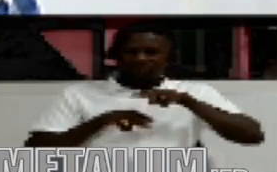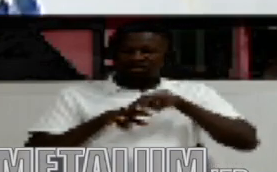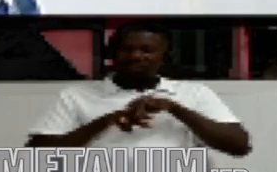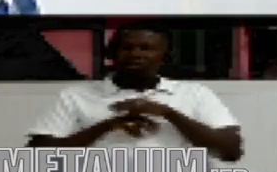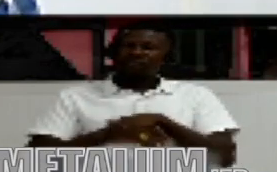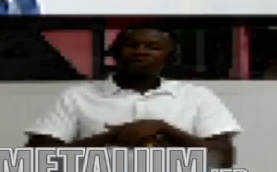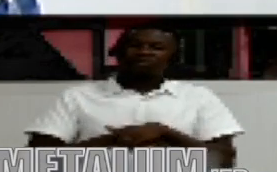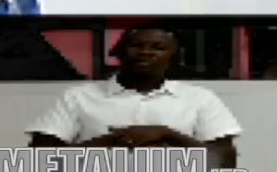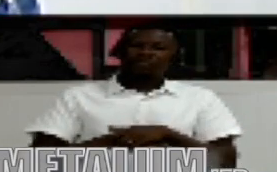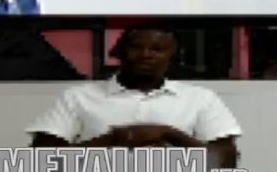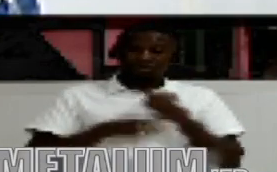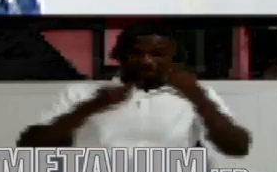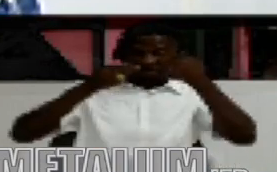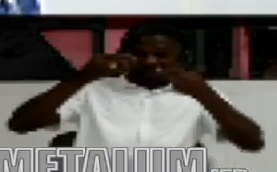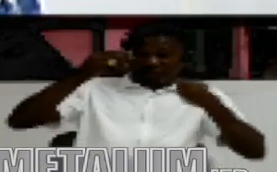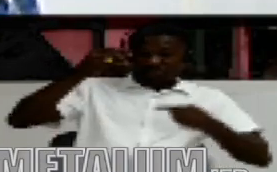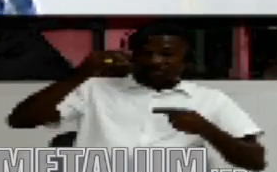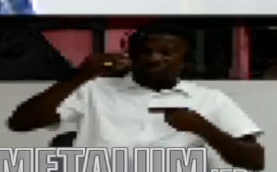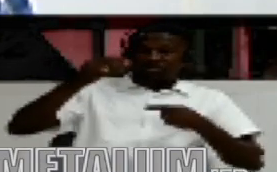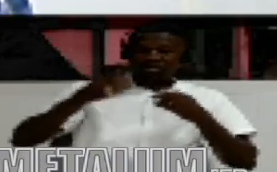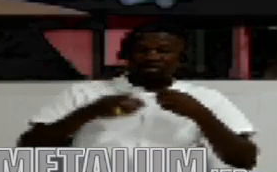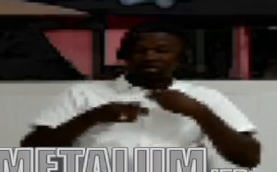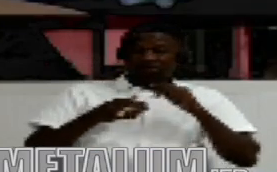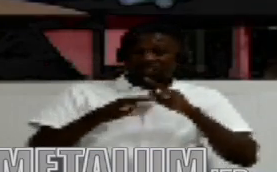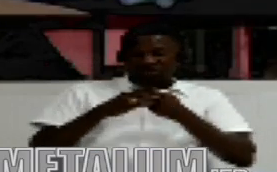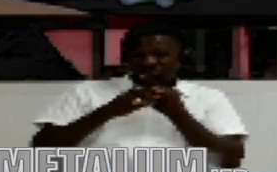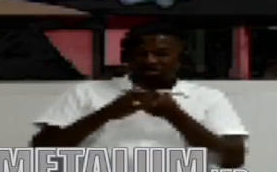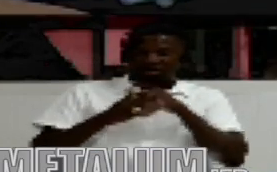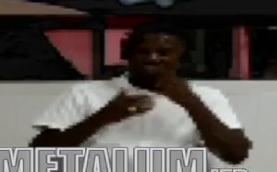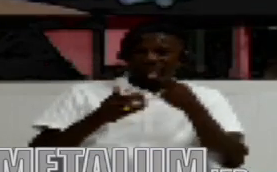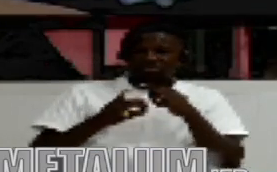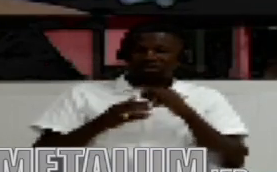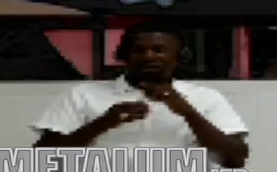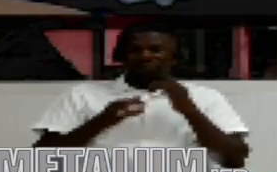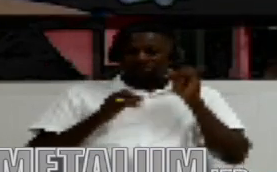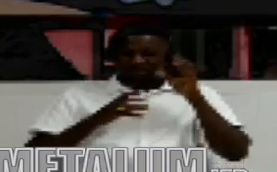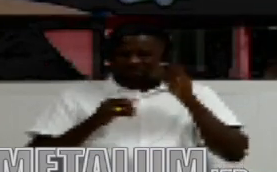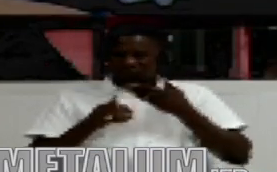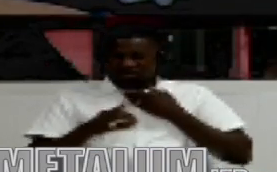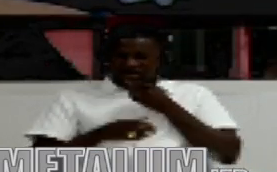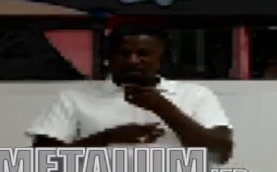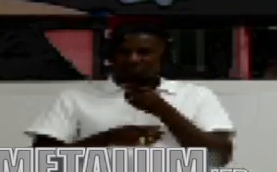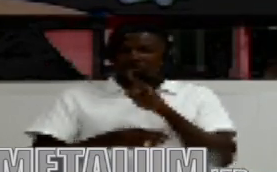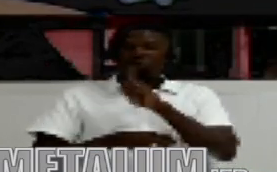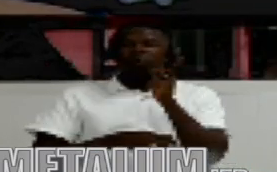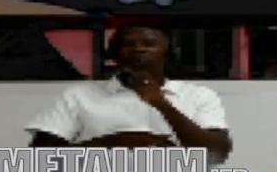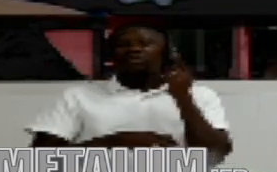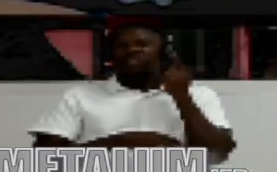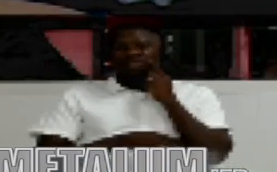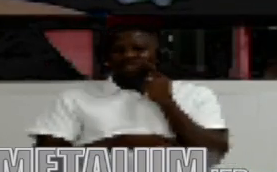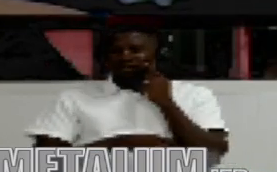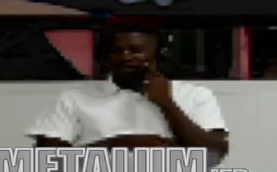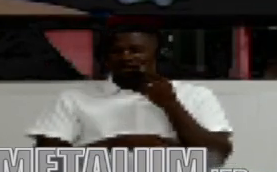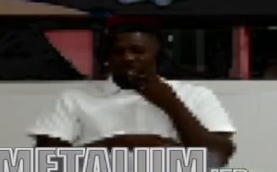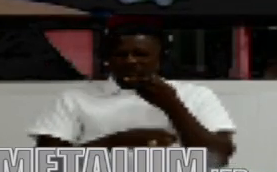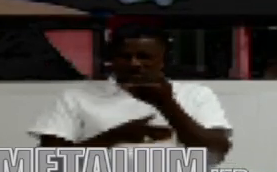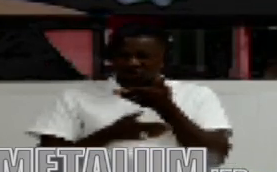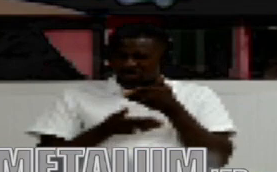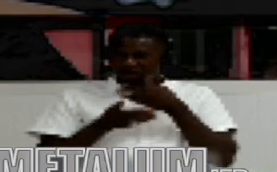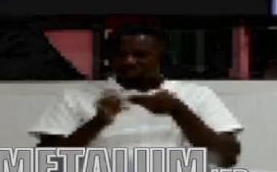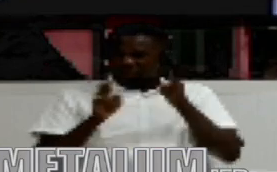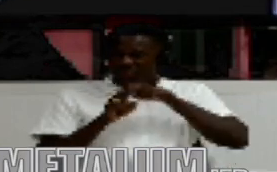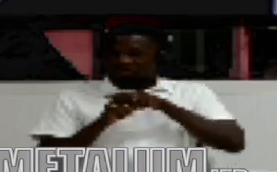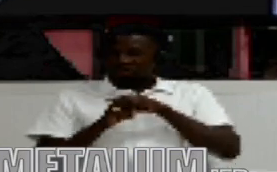Yes. and symptoms that you had. Yeah. What date is on that medical report? This would